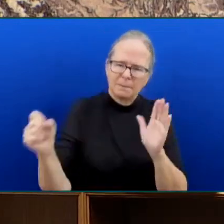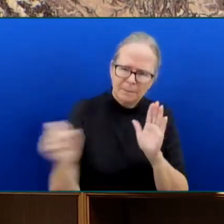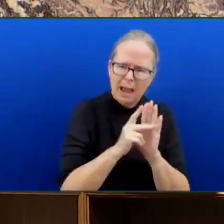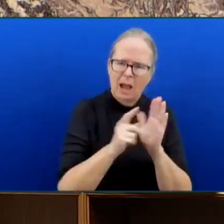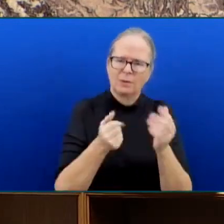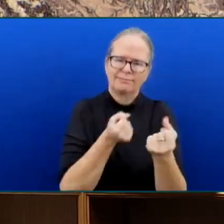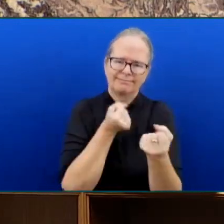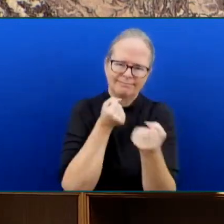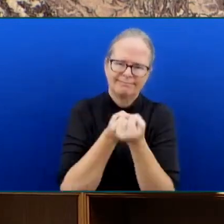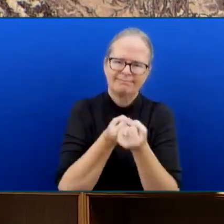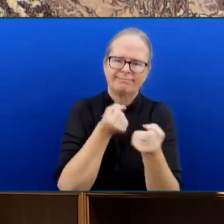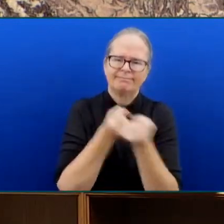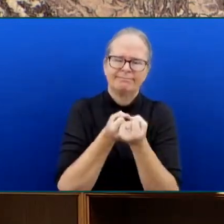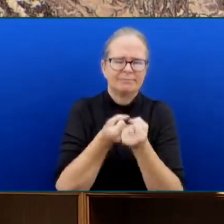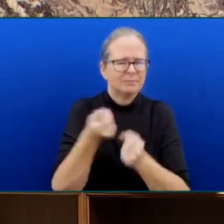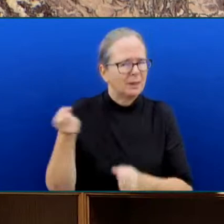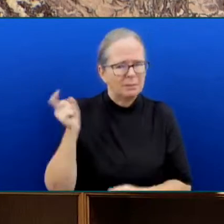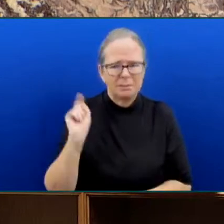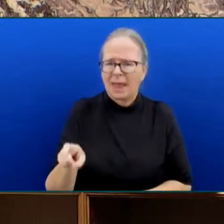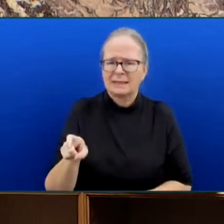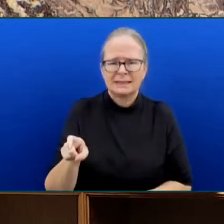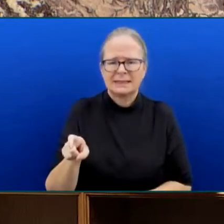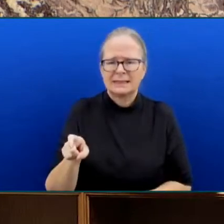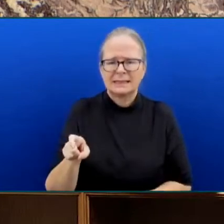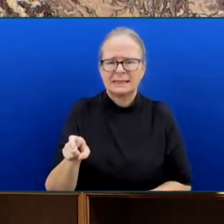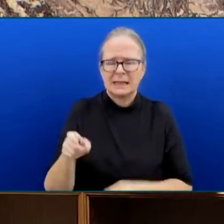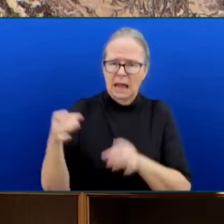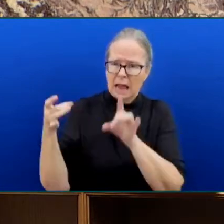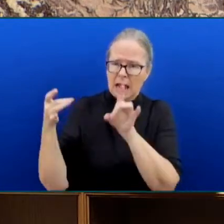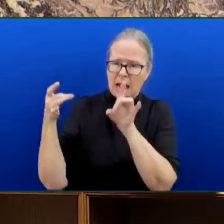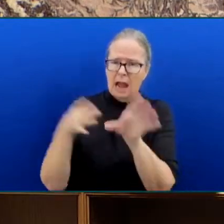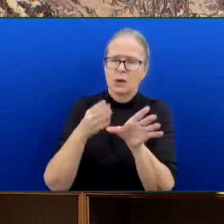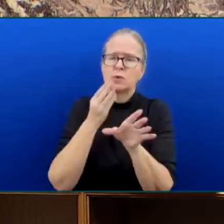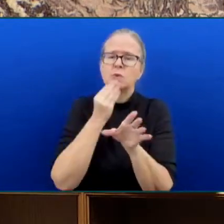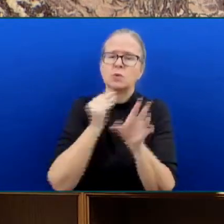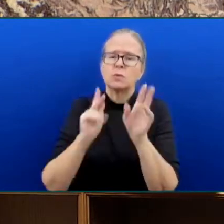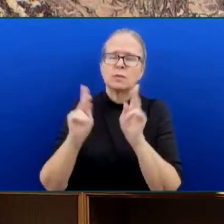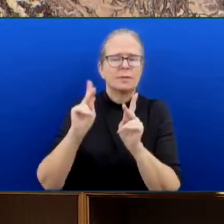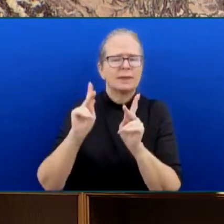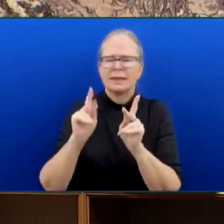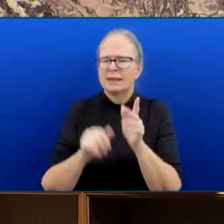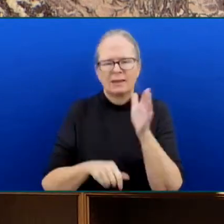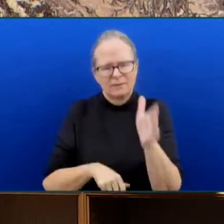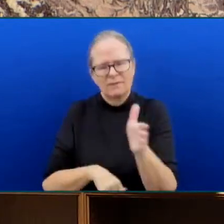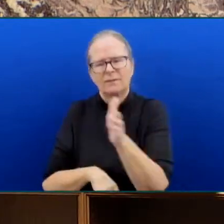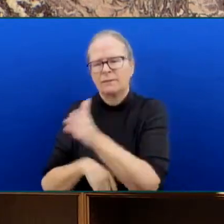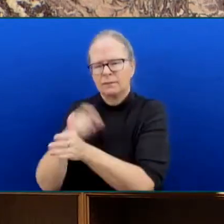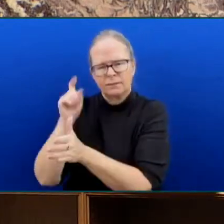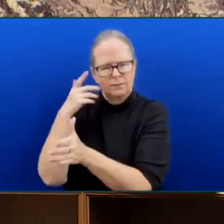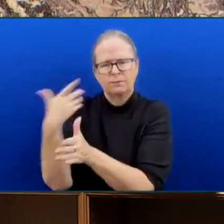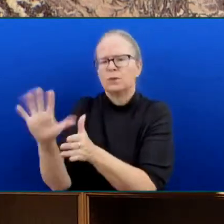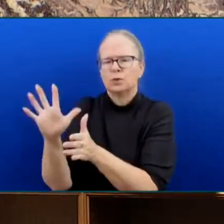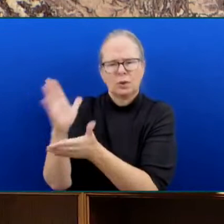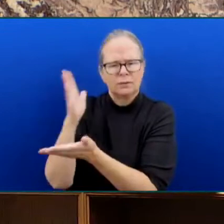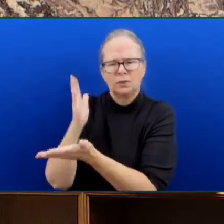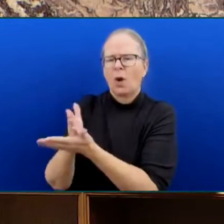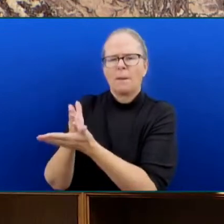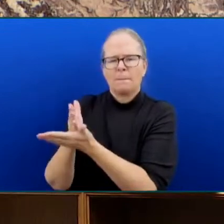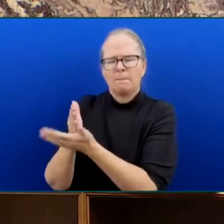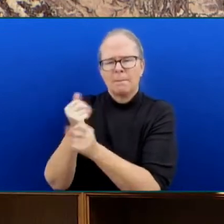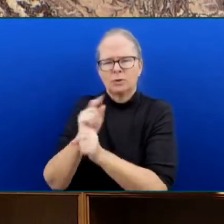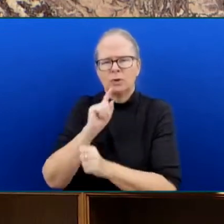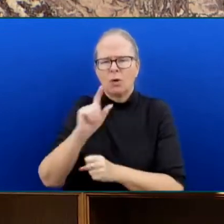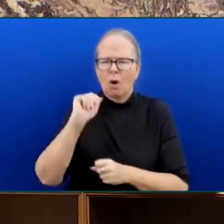anti-Semitism and ensure no Jewish child is afraid of going to school, no Jewish student is afraid of attending UBC, and no